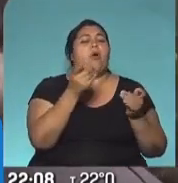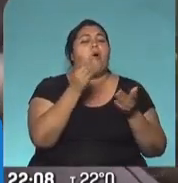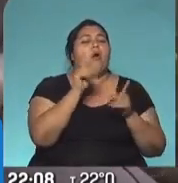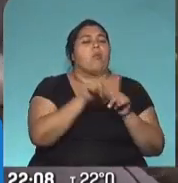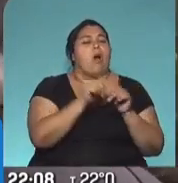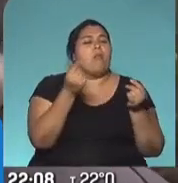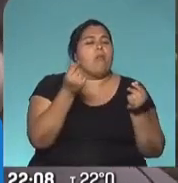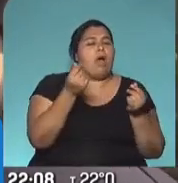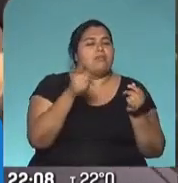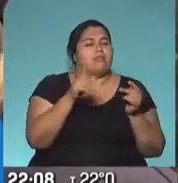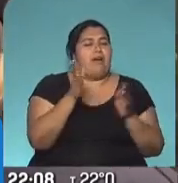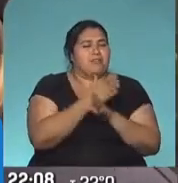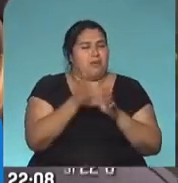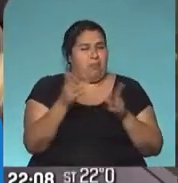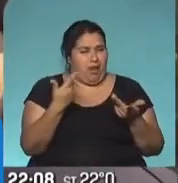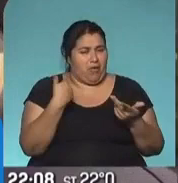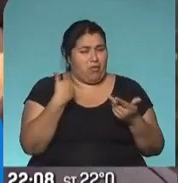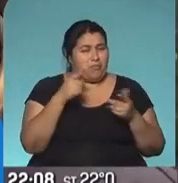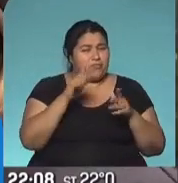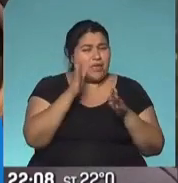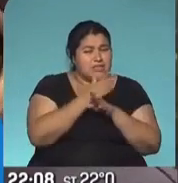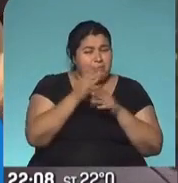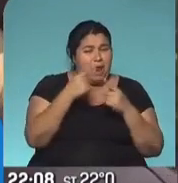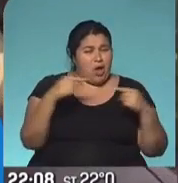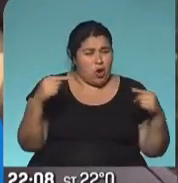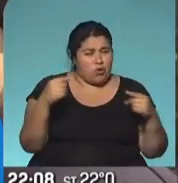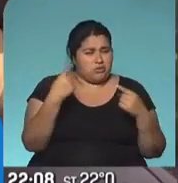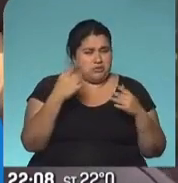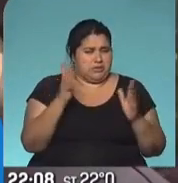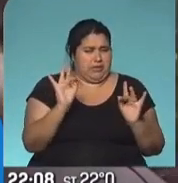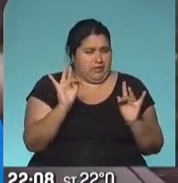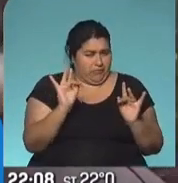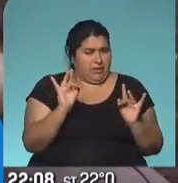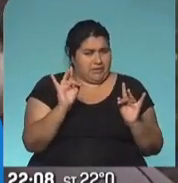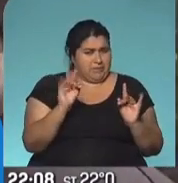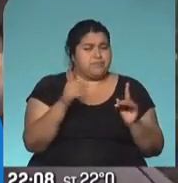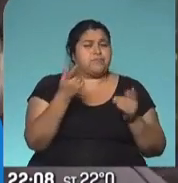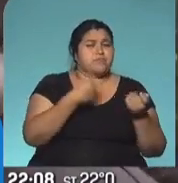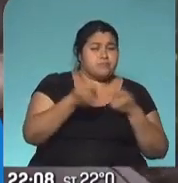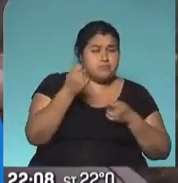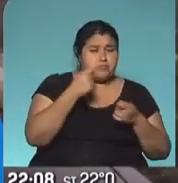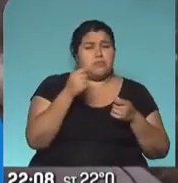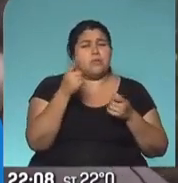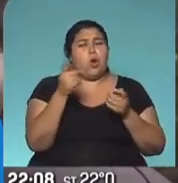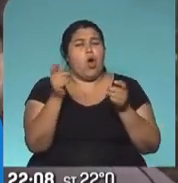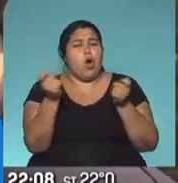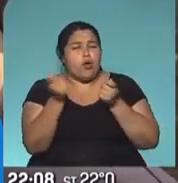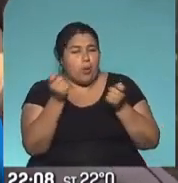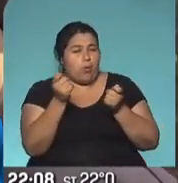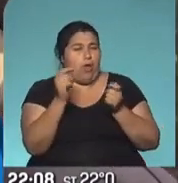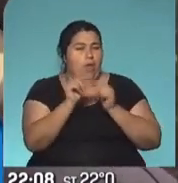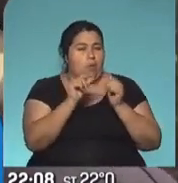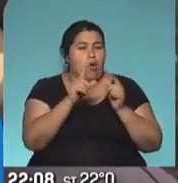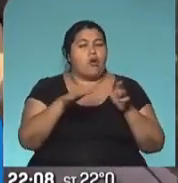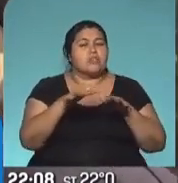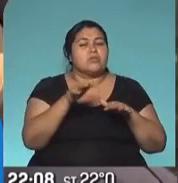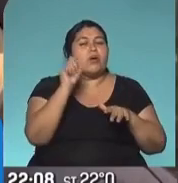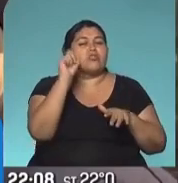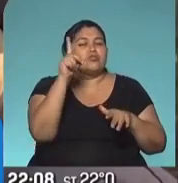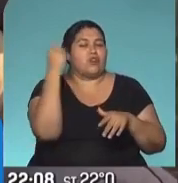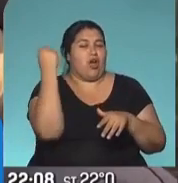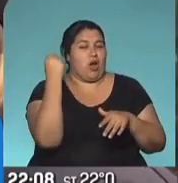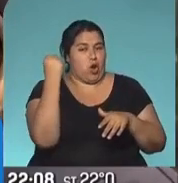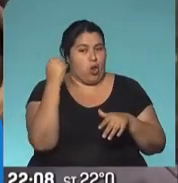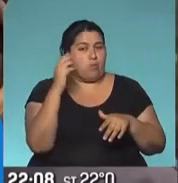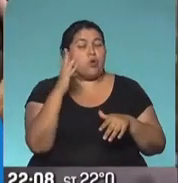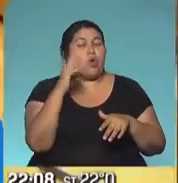the possessions are going, and that is going to be the argument for the next probably 5 years. It's going to be about trade, it's going to be about regulation, it's going to be about